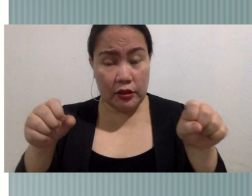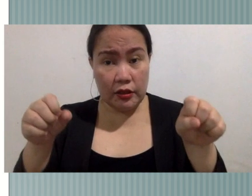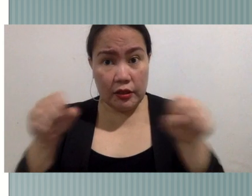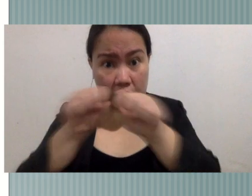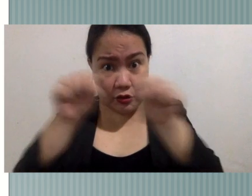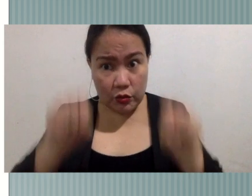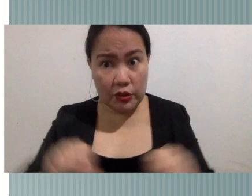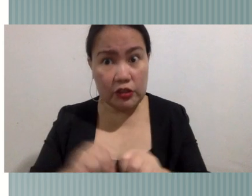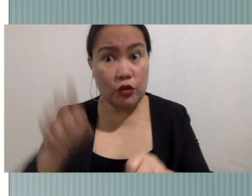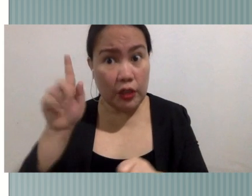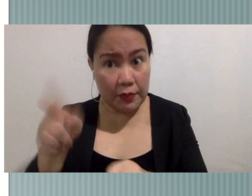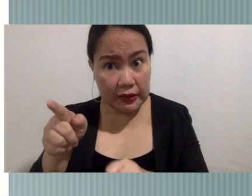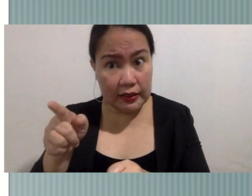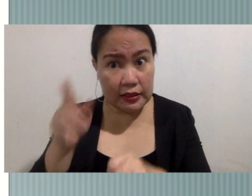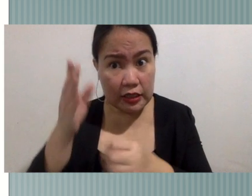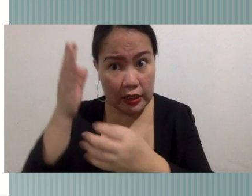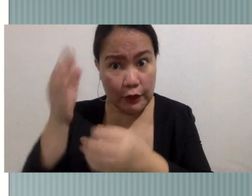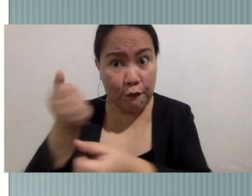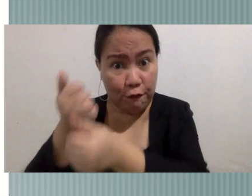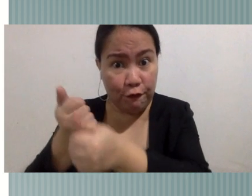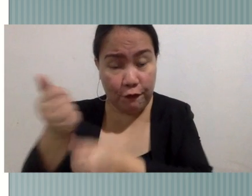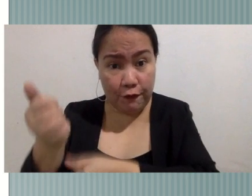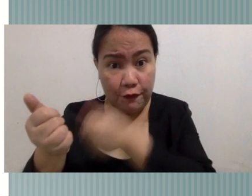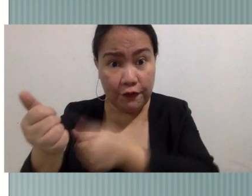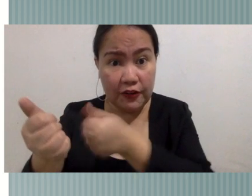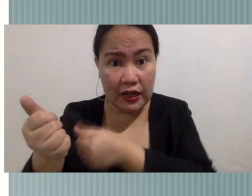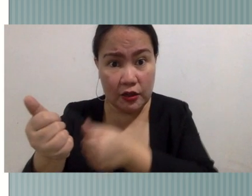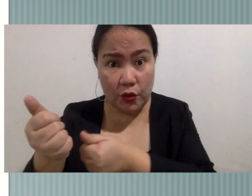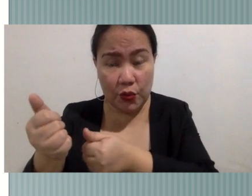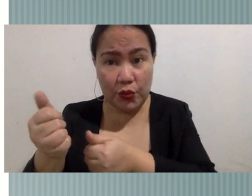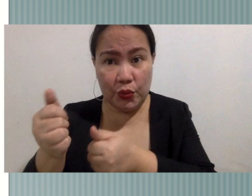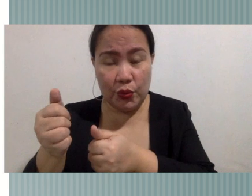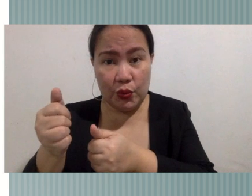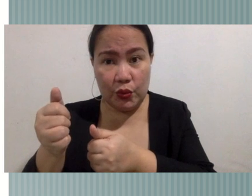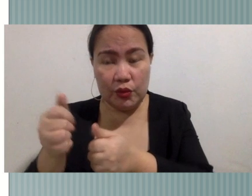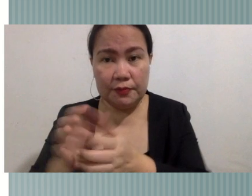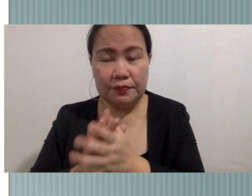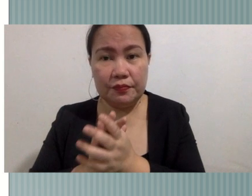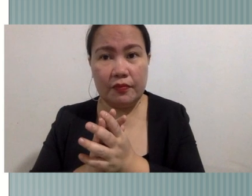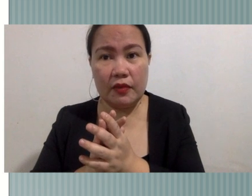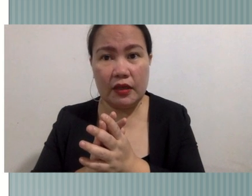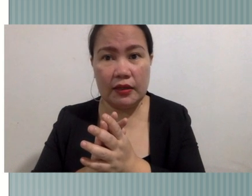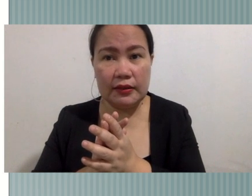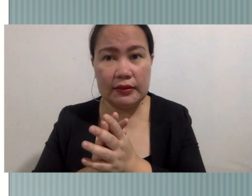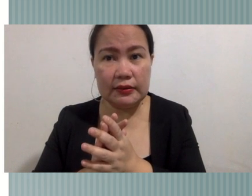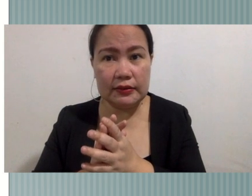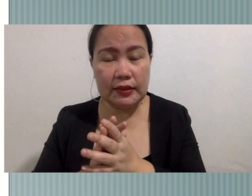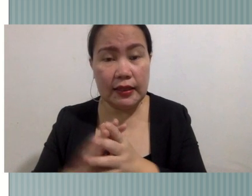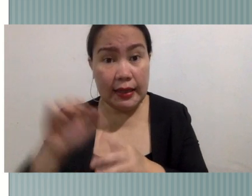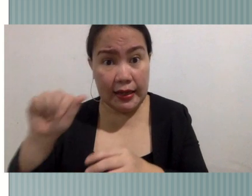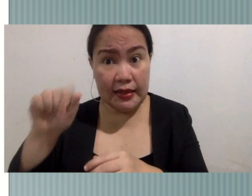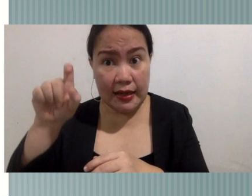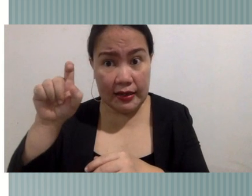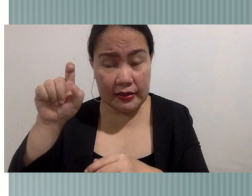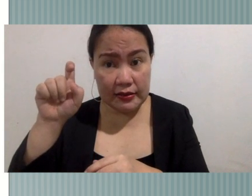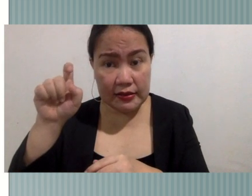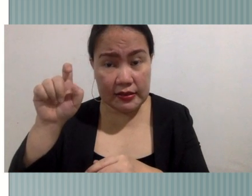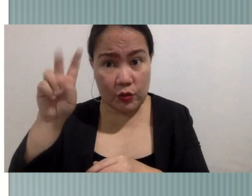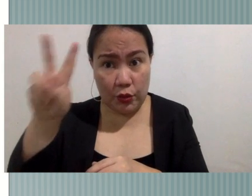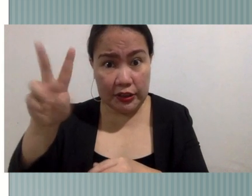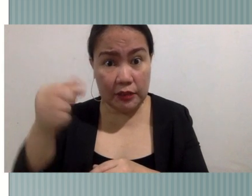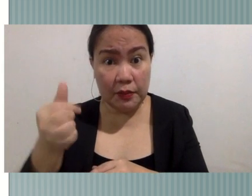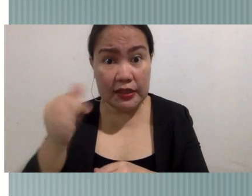format siya. Okay? Yung constant term natin nasa right side. And then, yung form na